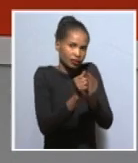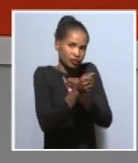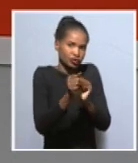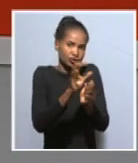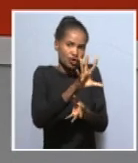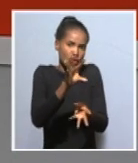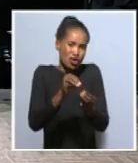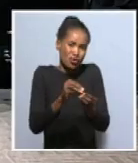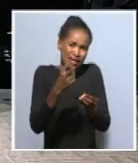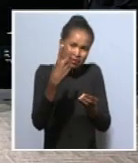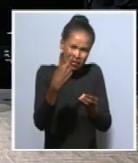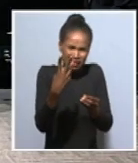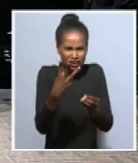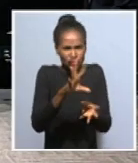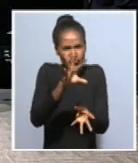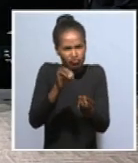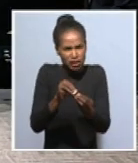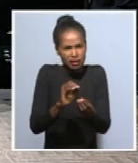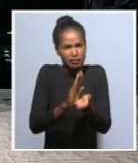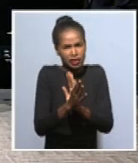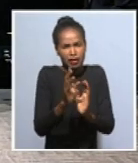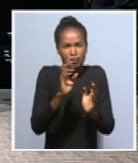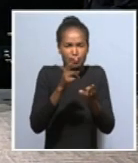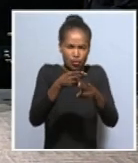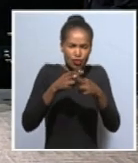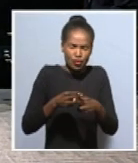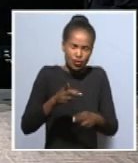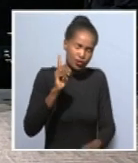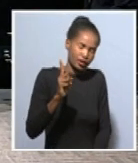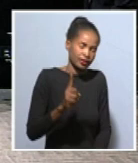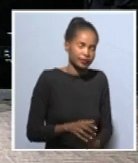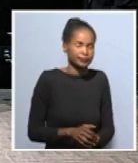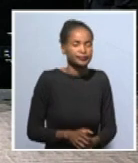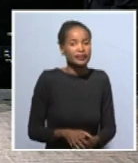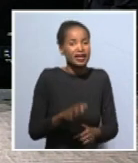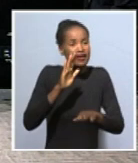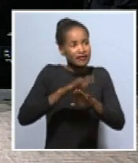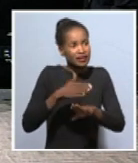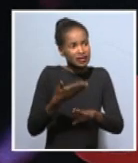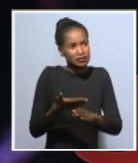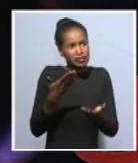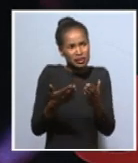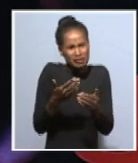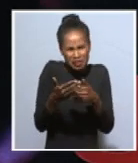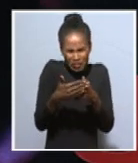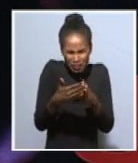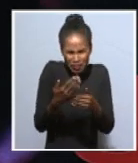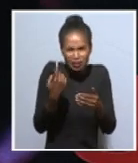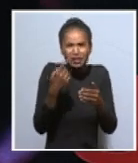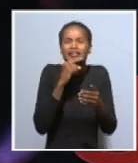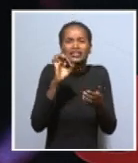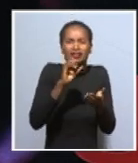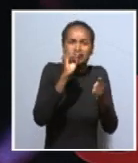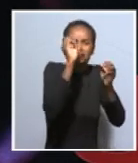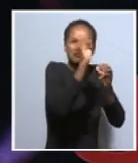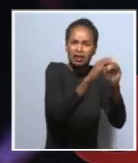there's something that is important for me to explain. Now, if a client is in a pre-legal stage and they want